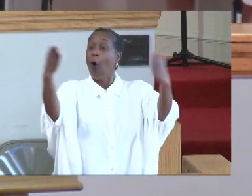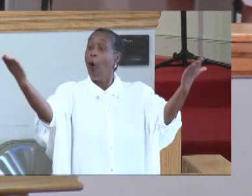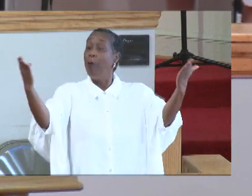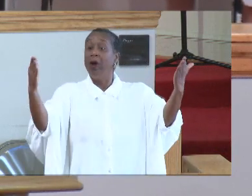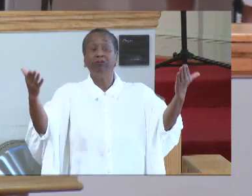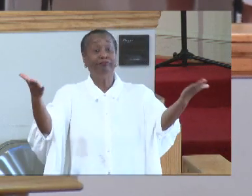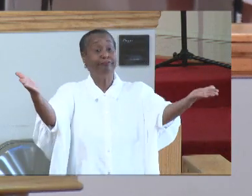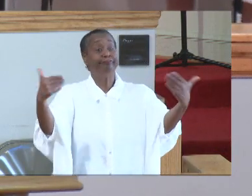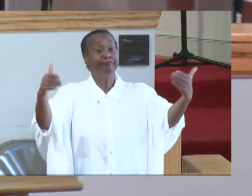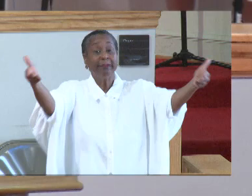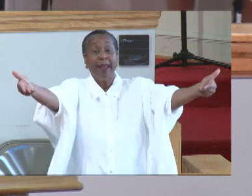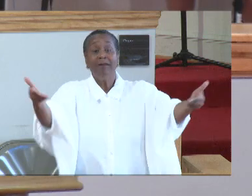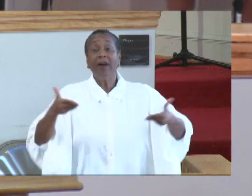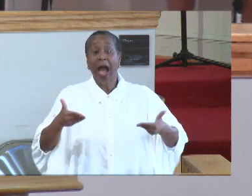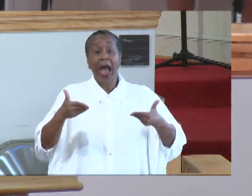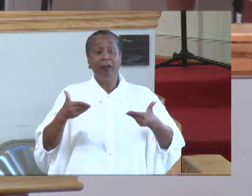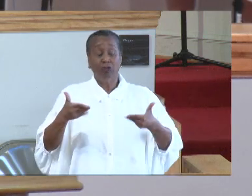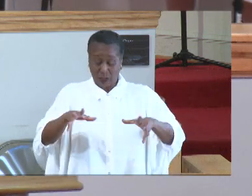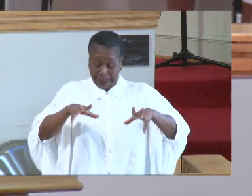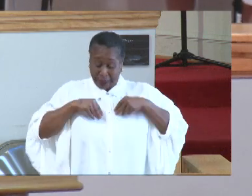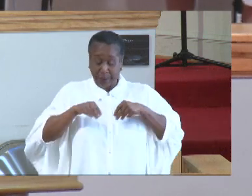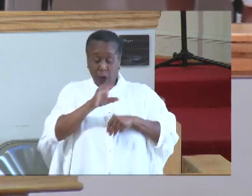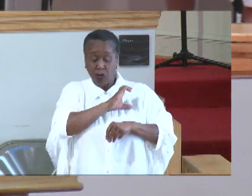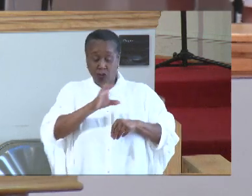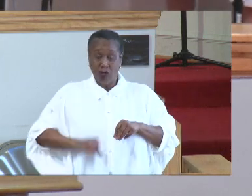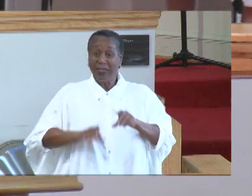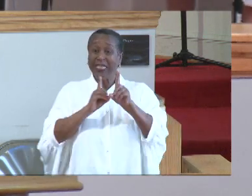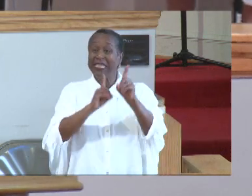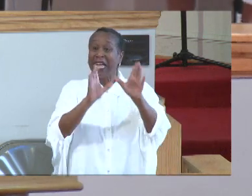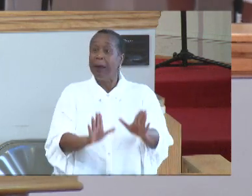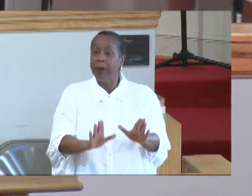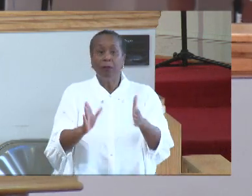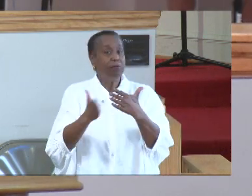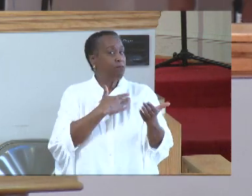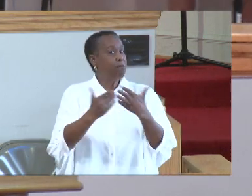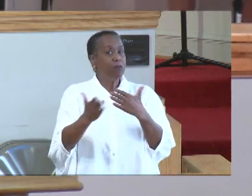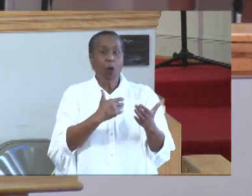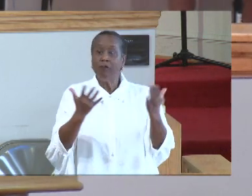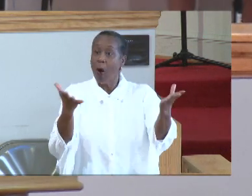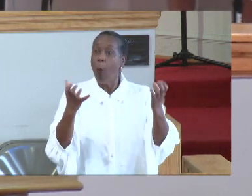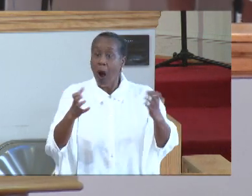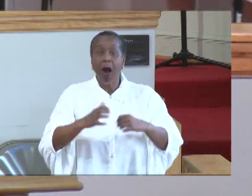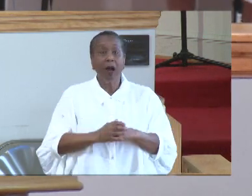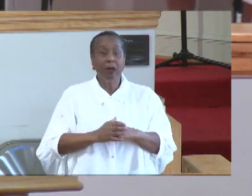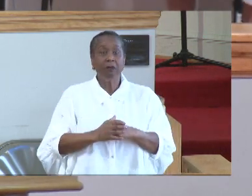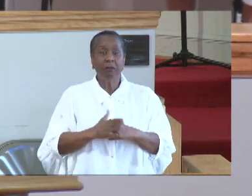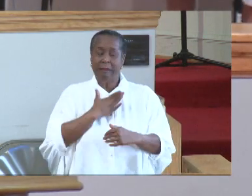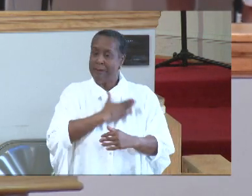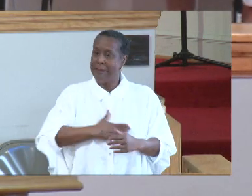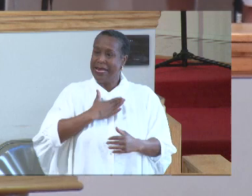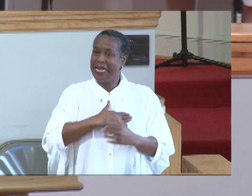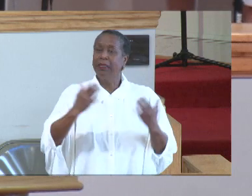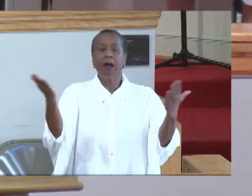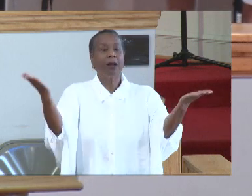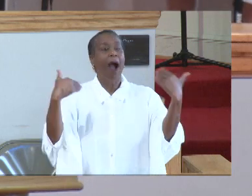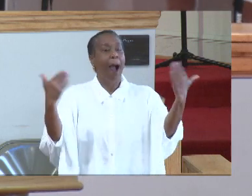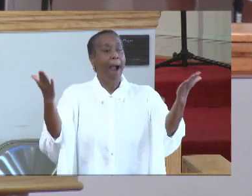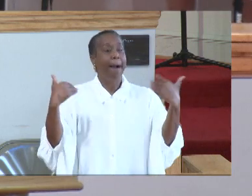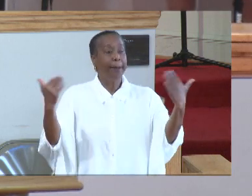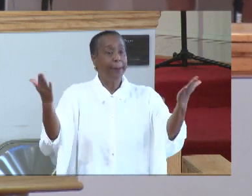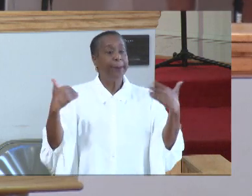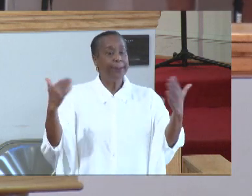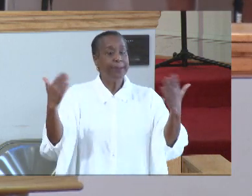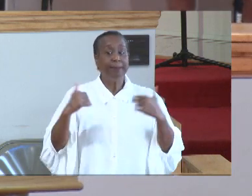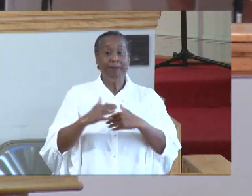an invitation to Christian discipleship. Whomsoever will, let him or her come.